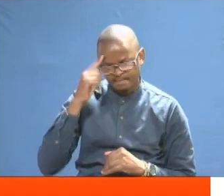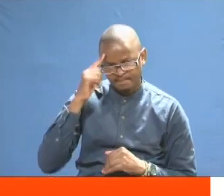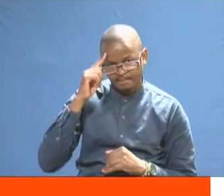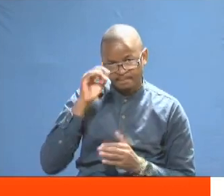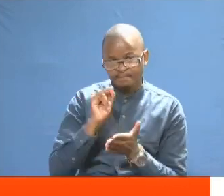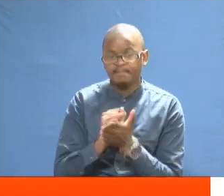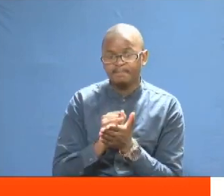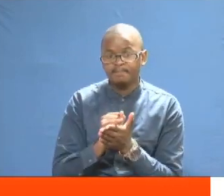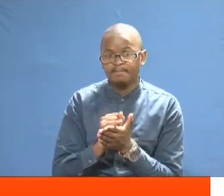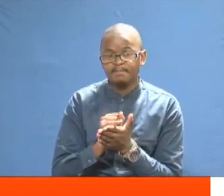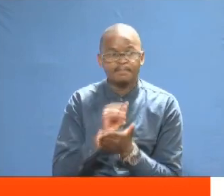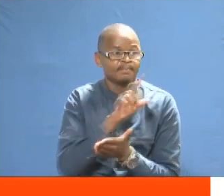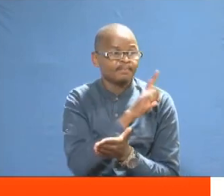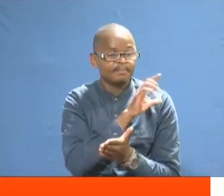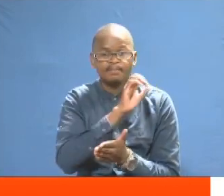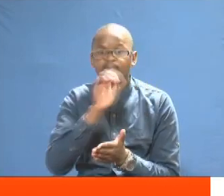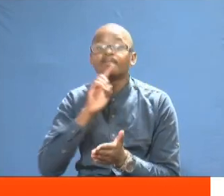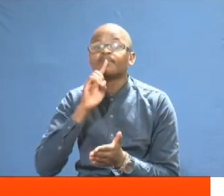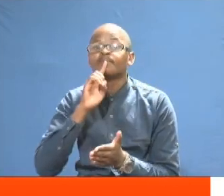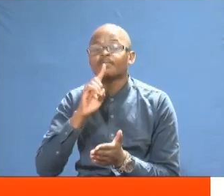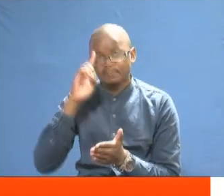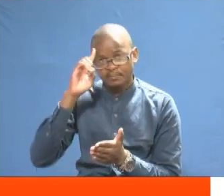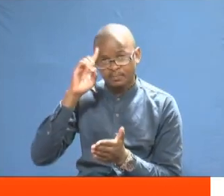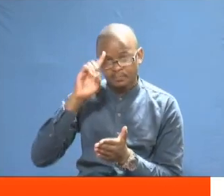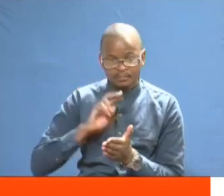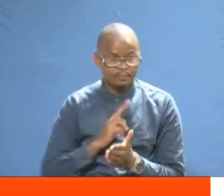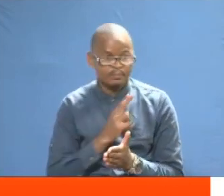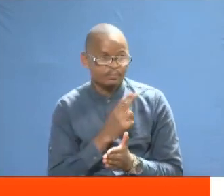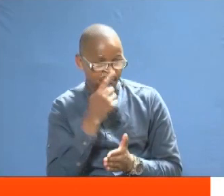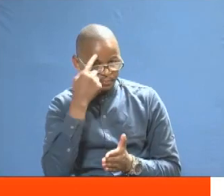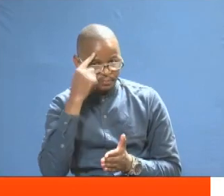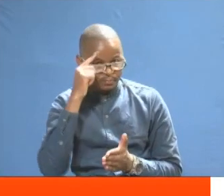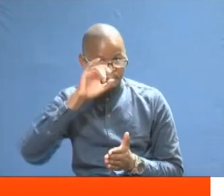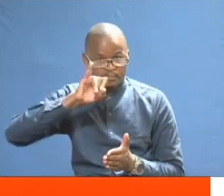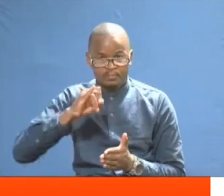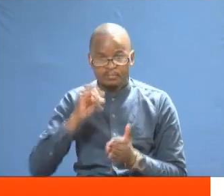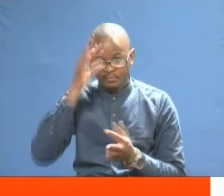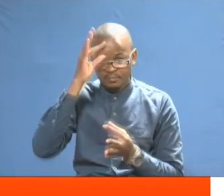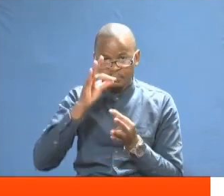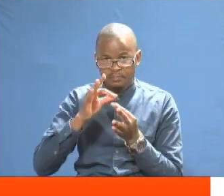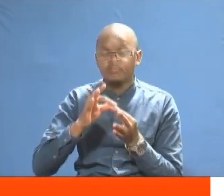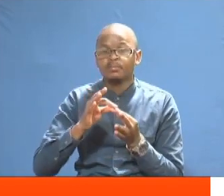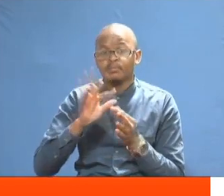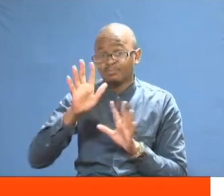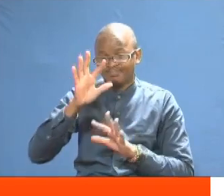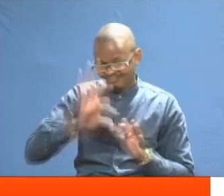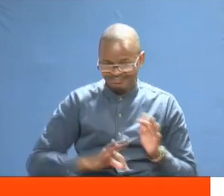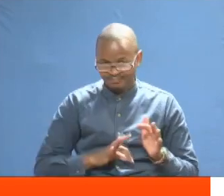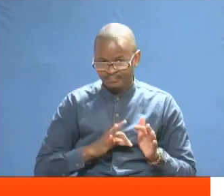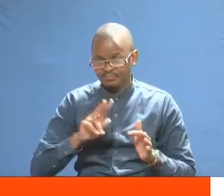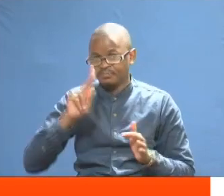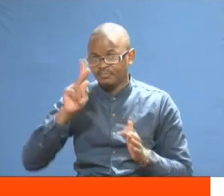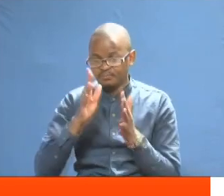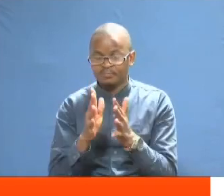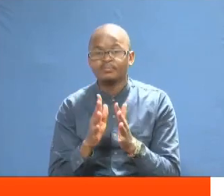that is unfortunate and very sad. So for us, I think Jubilee has disappointed Kenyans, and for some of